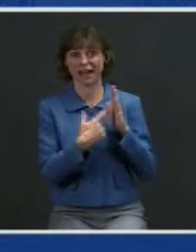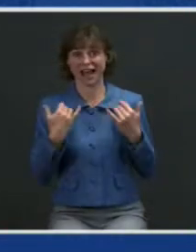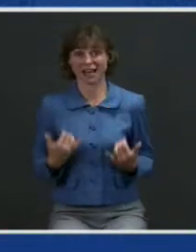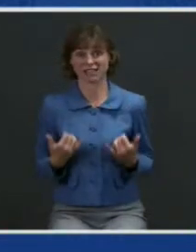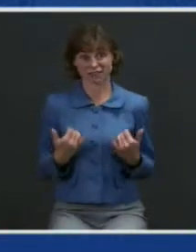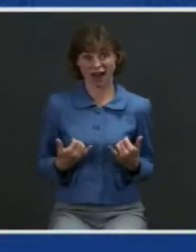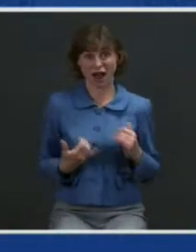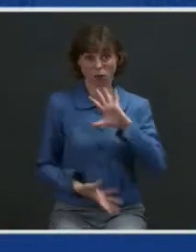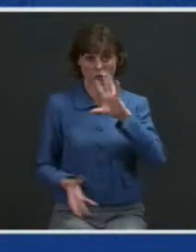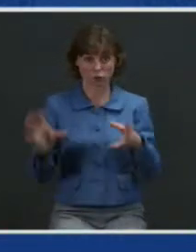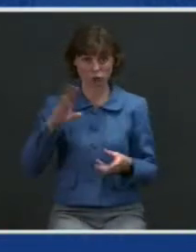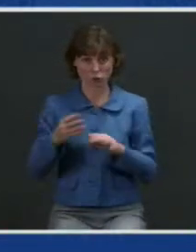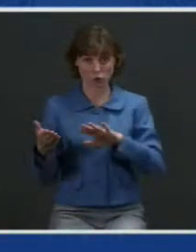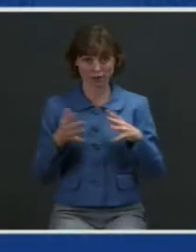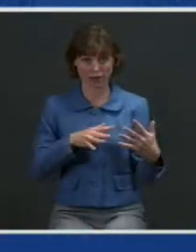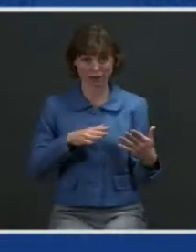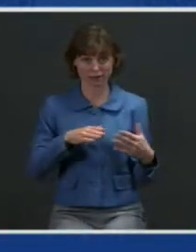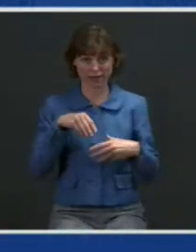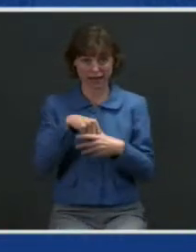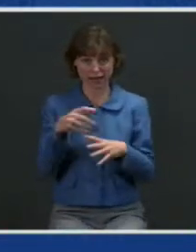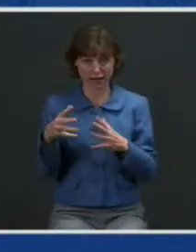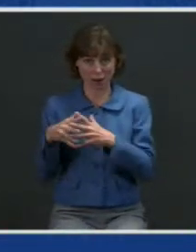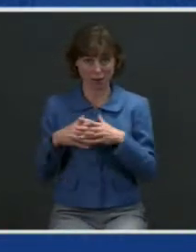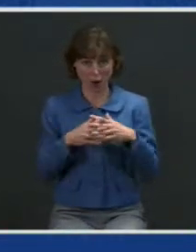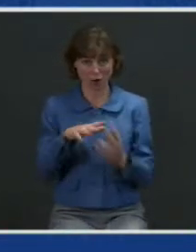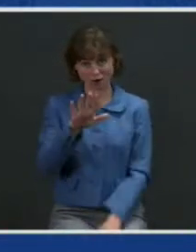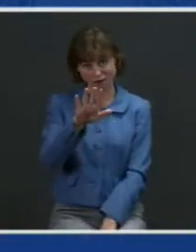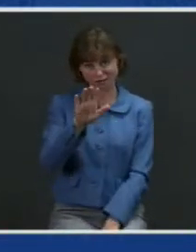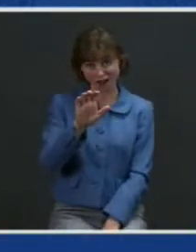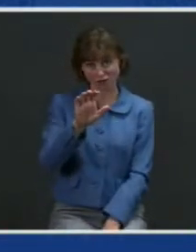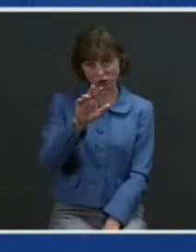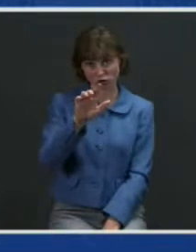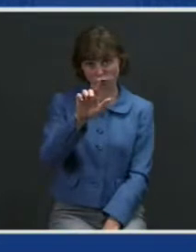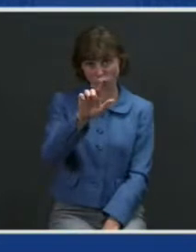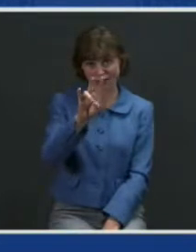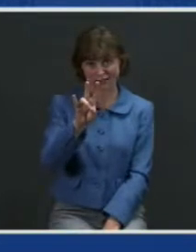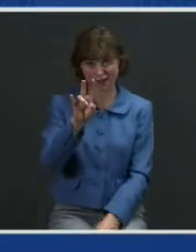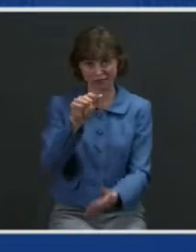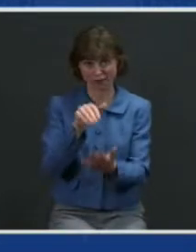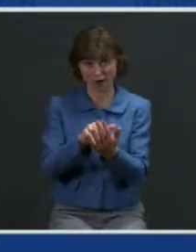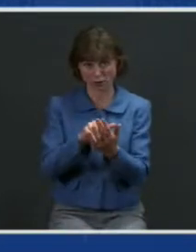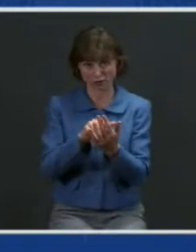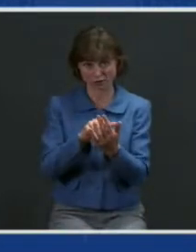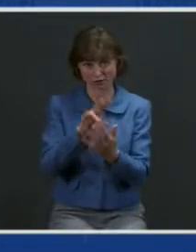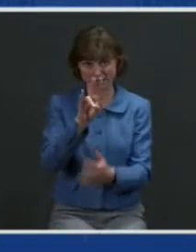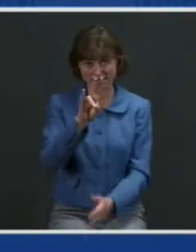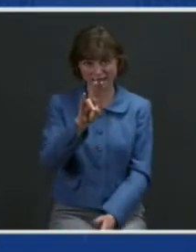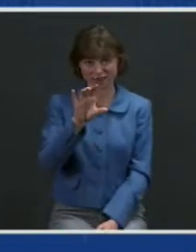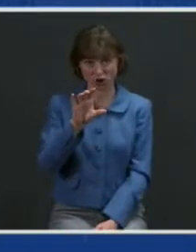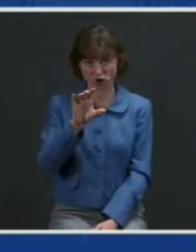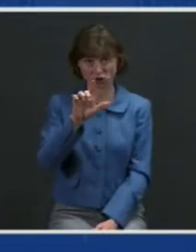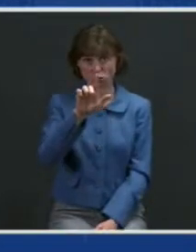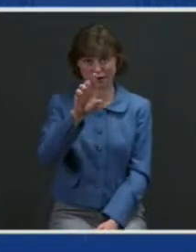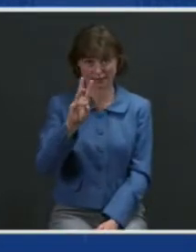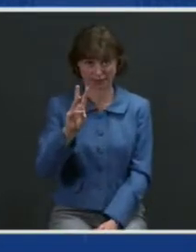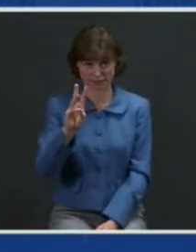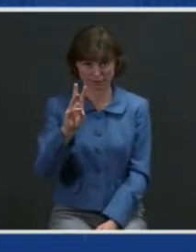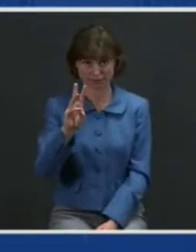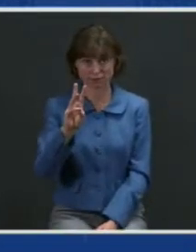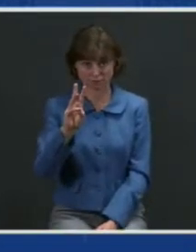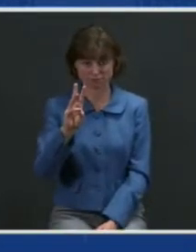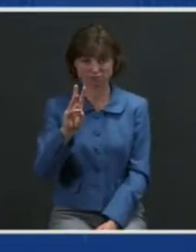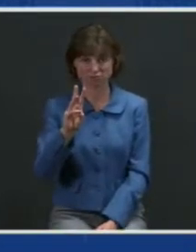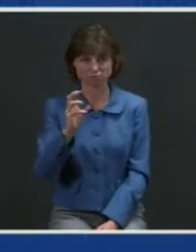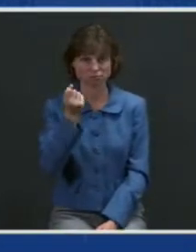america 527 thousand seven hundred and twenty six that's